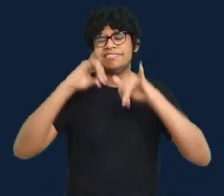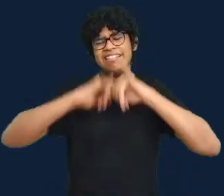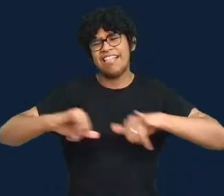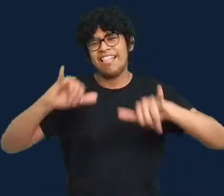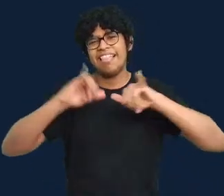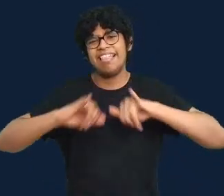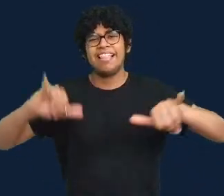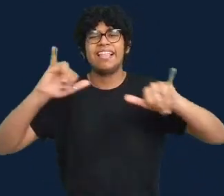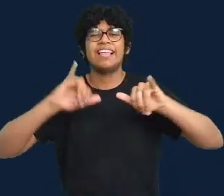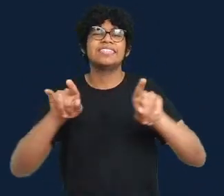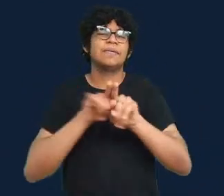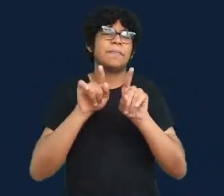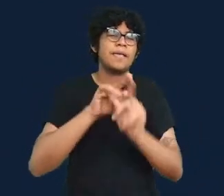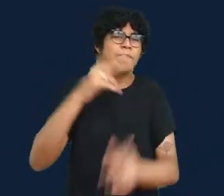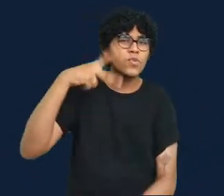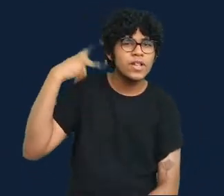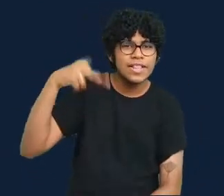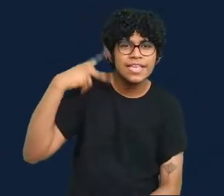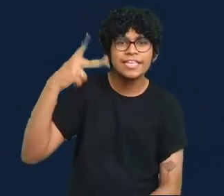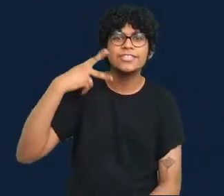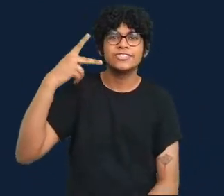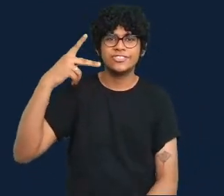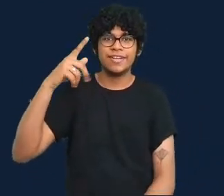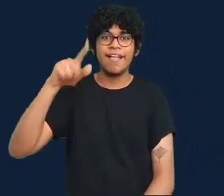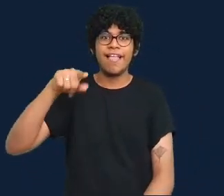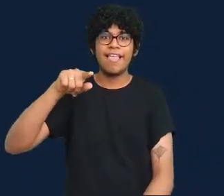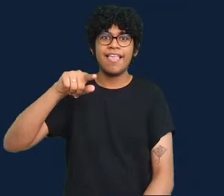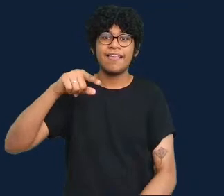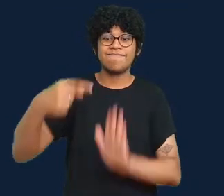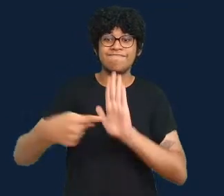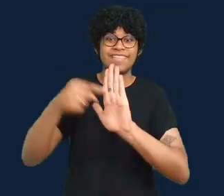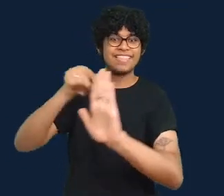translated into reporting and things like that.